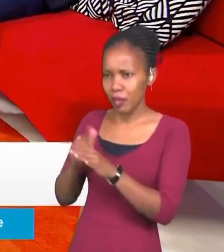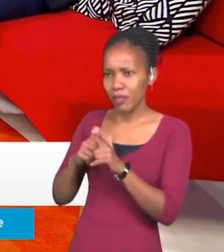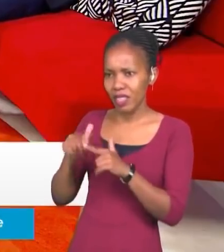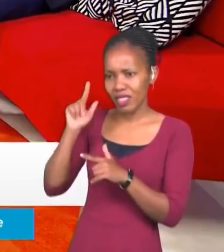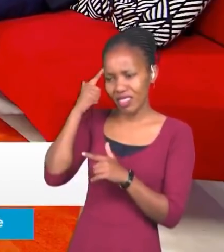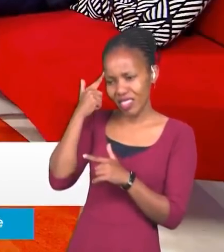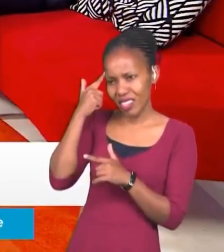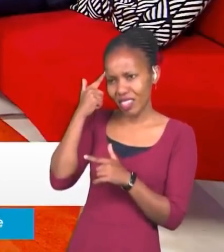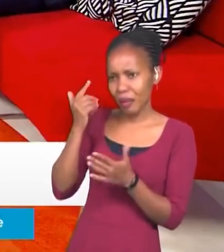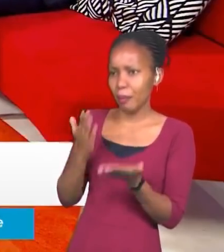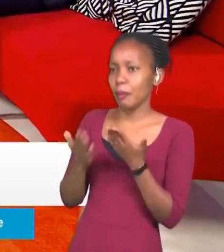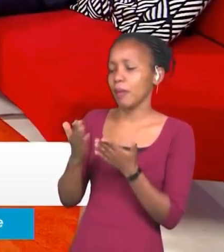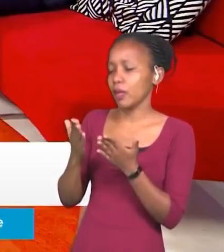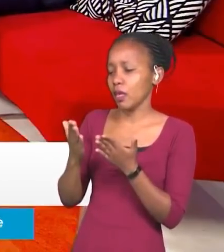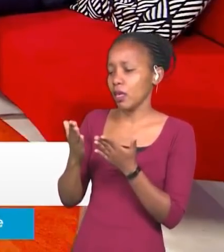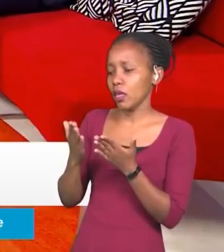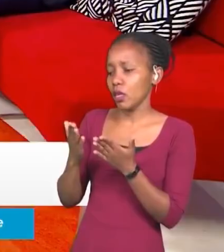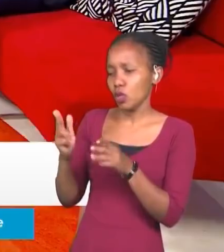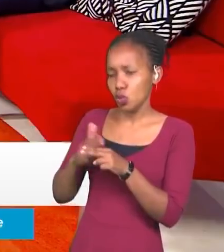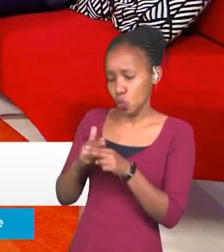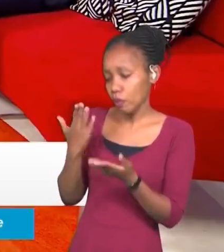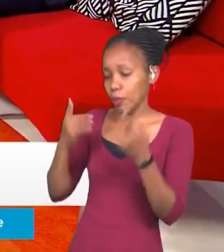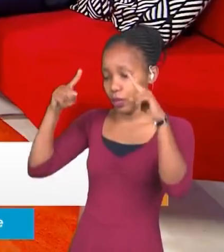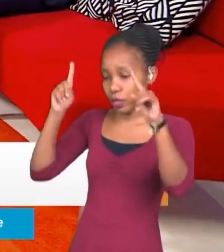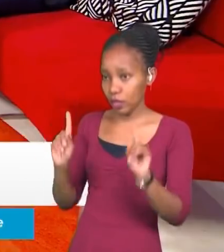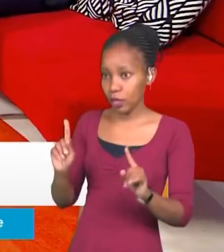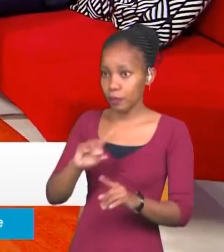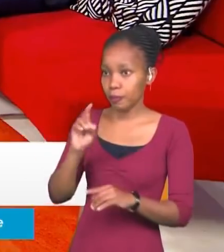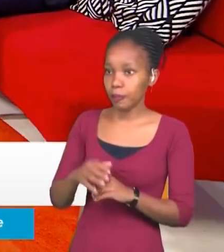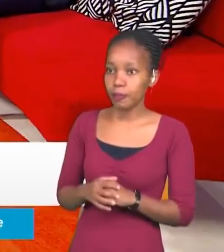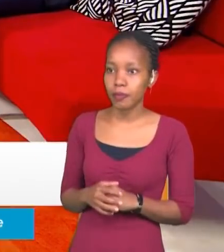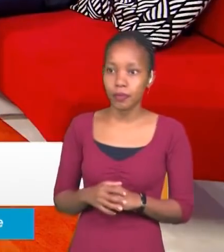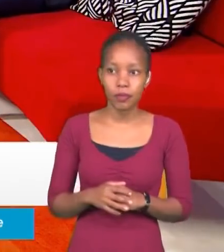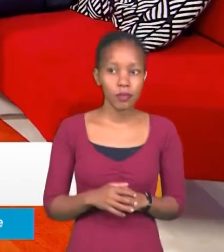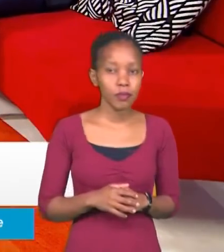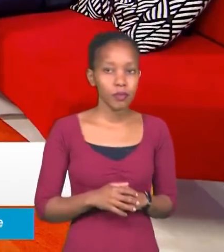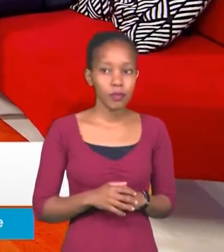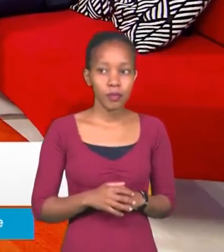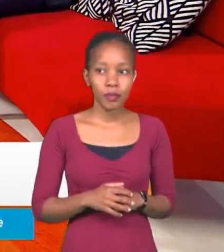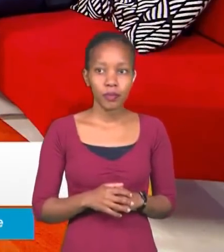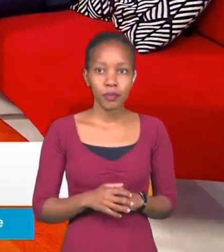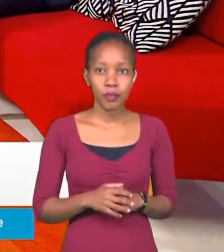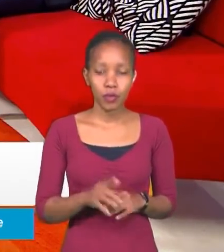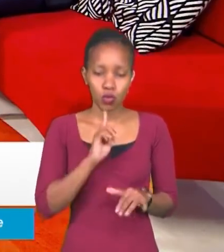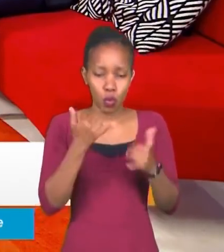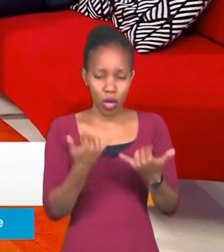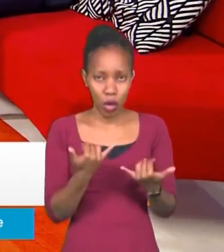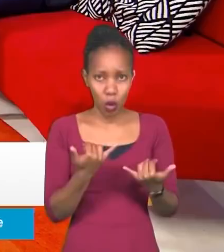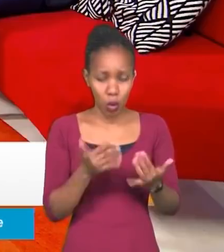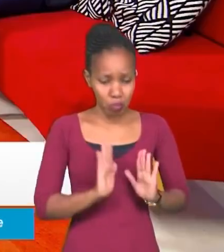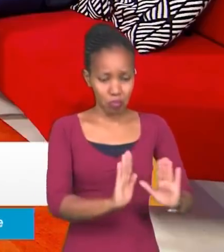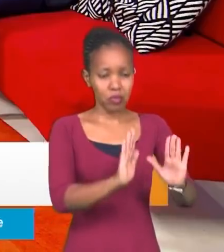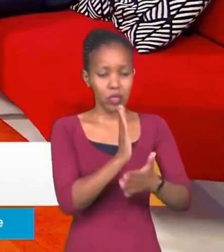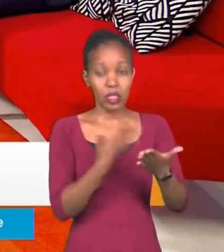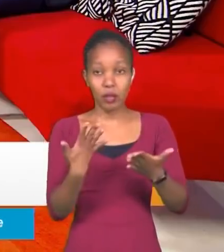end days. That at the end of the tunnel, is that light? Yes. Yeah. Rejection is something that people go